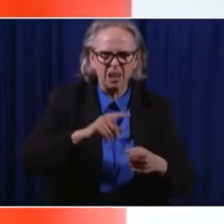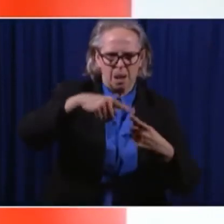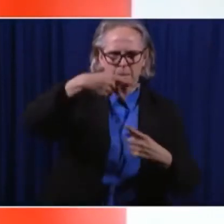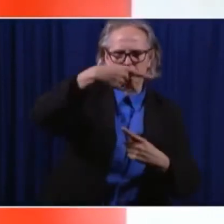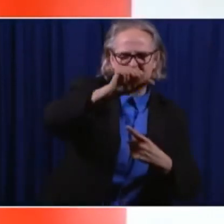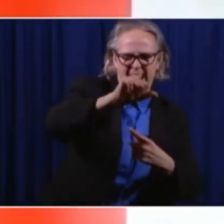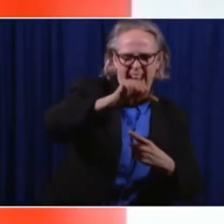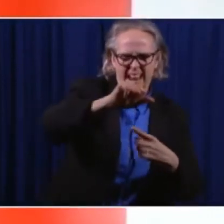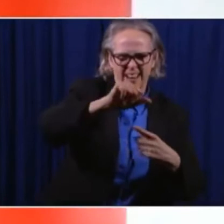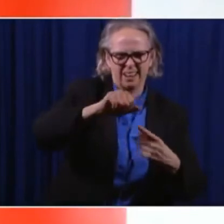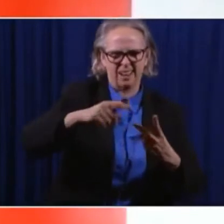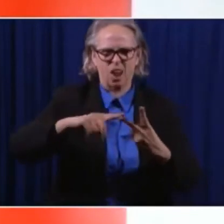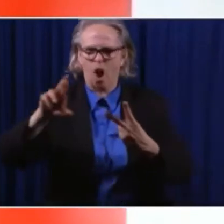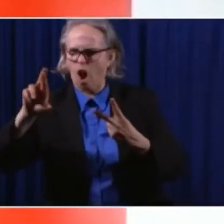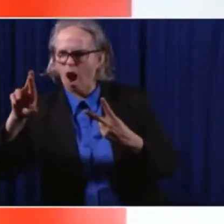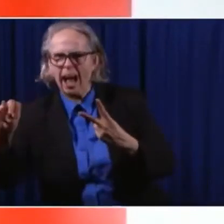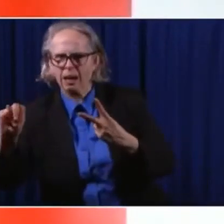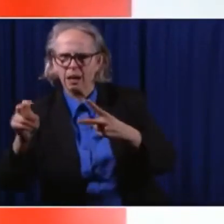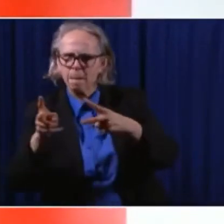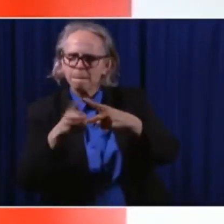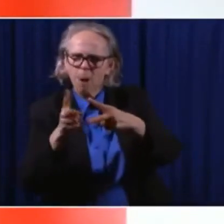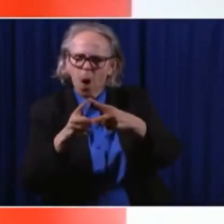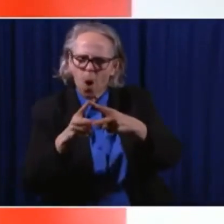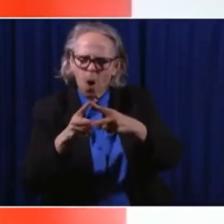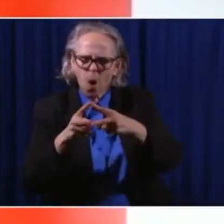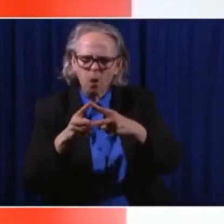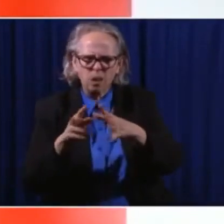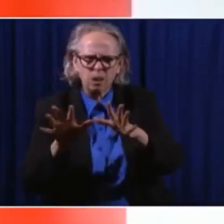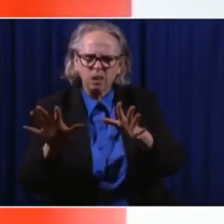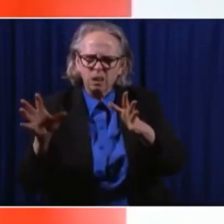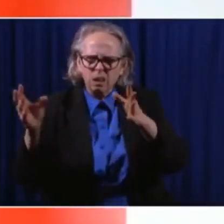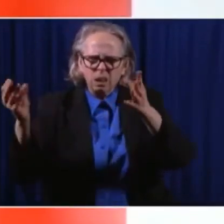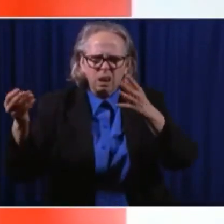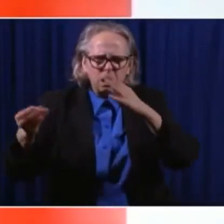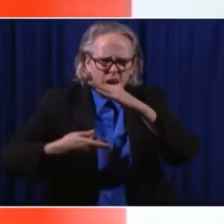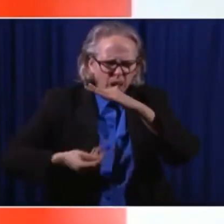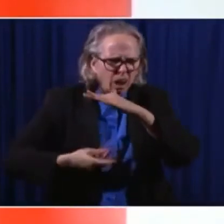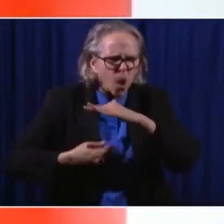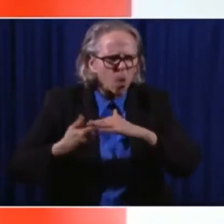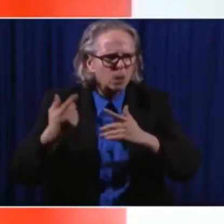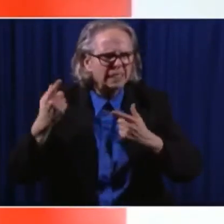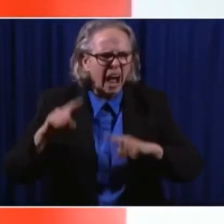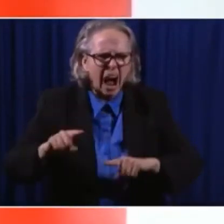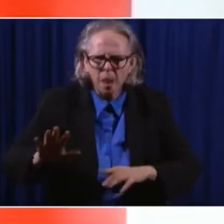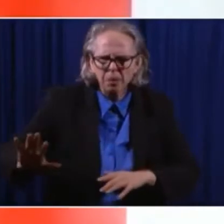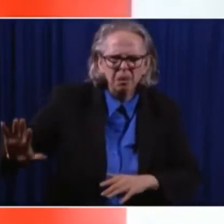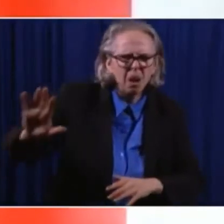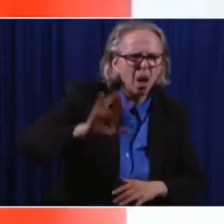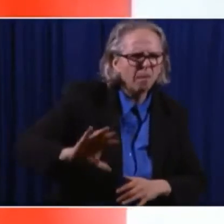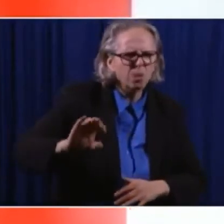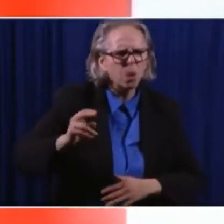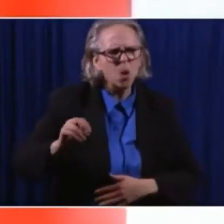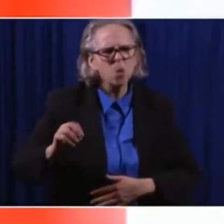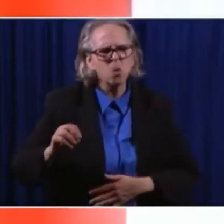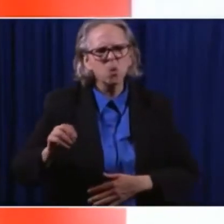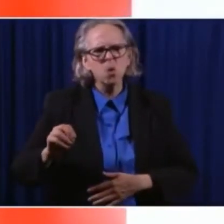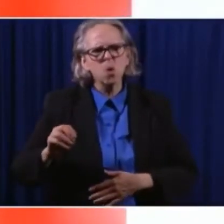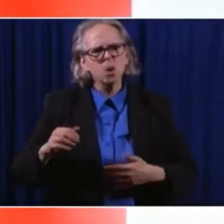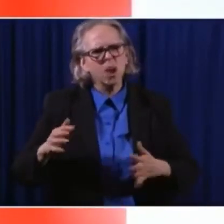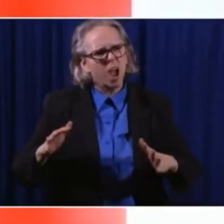firsthand. And this virus, getting it down in Ohio and getting it down across the United States is part of all of our jobs as citizens. So we